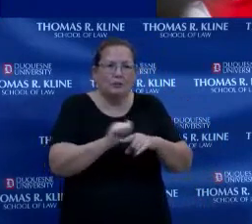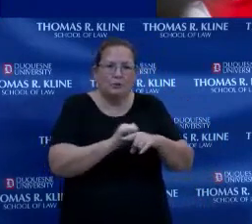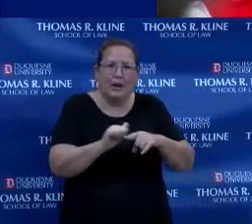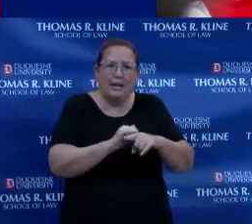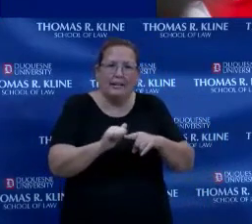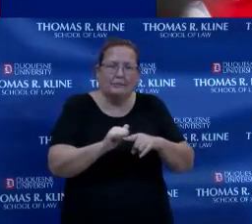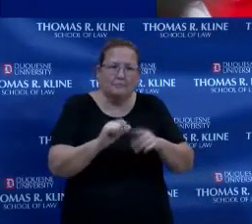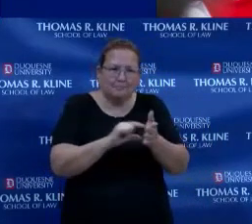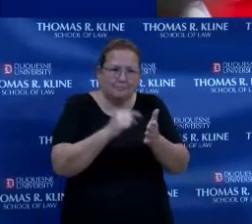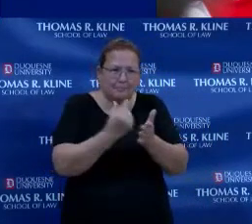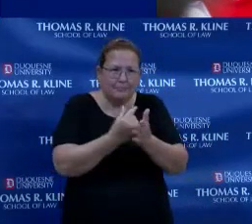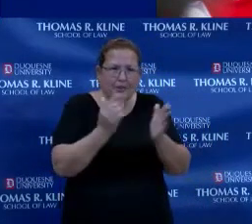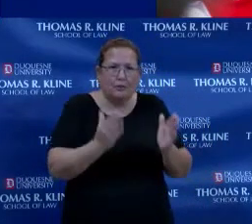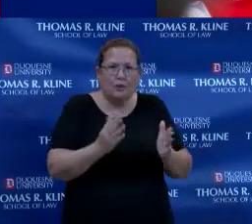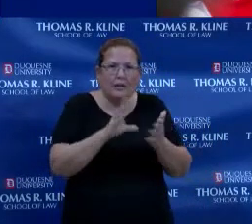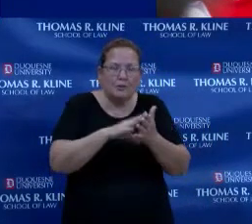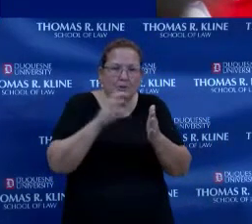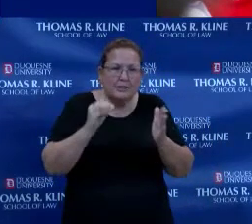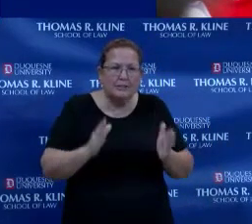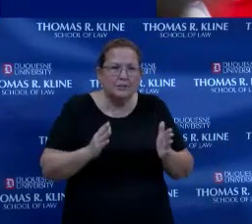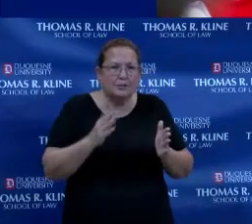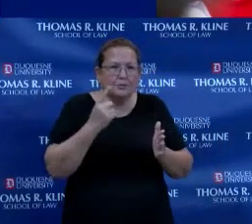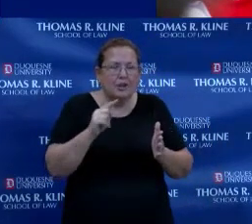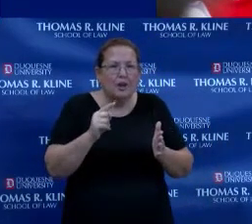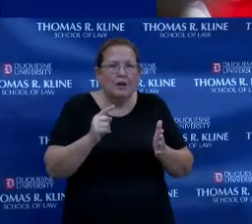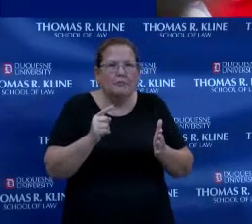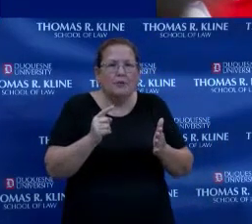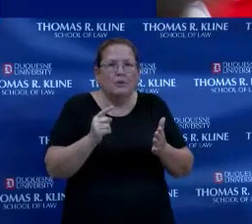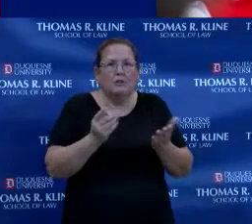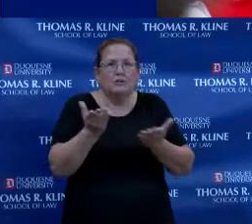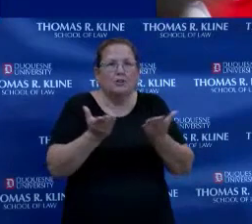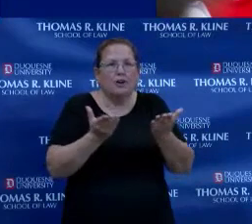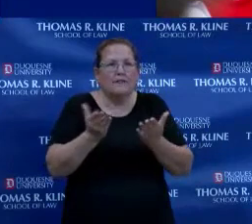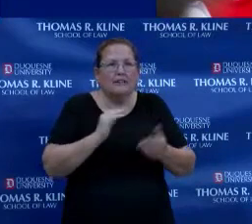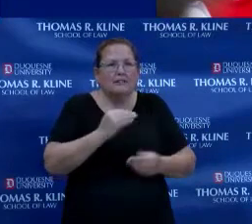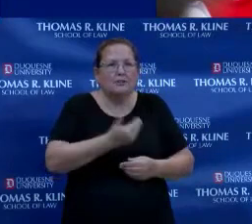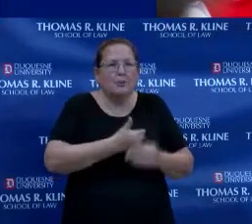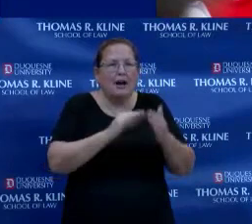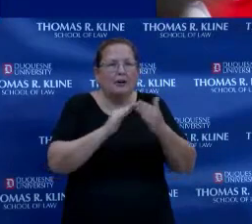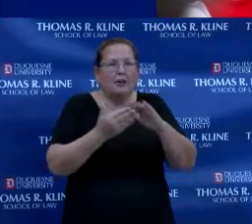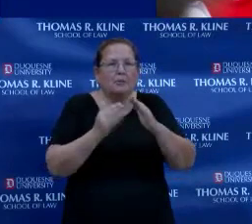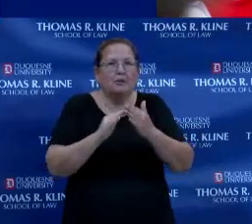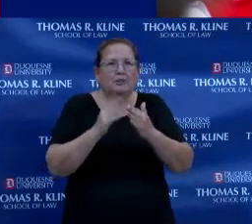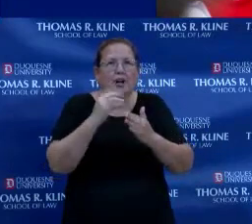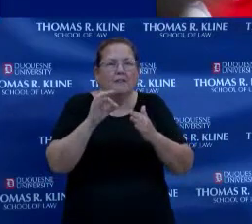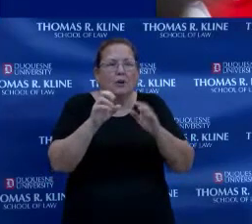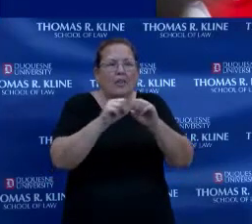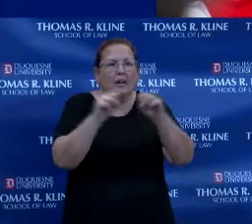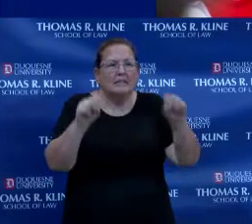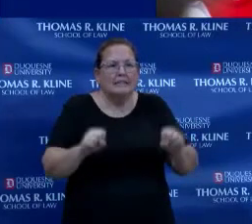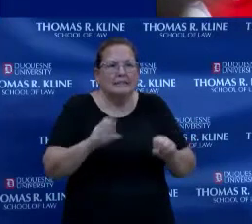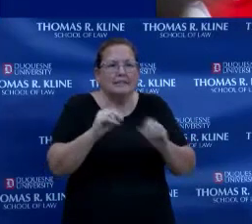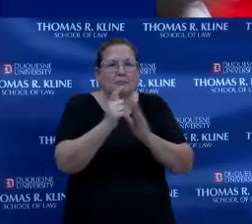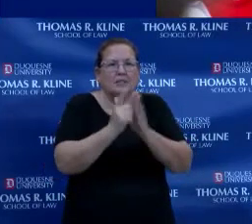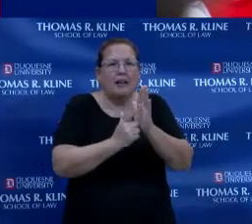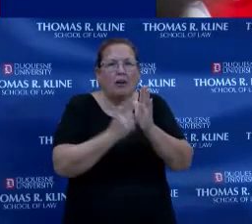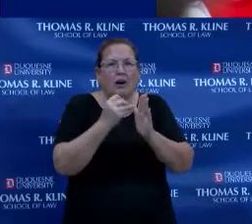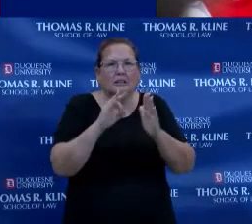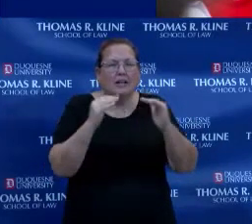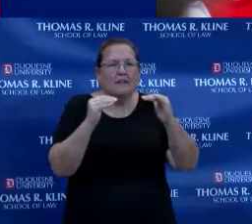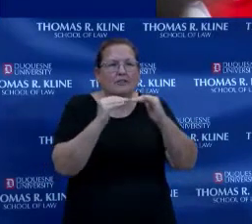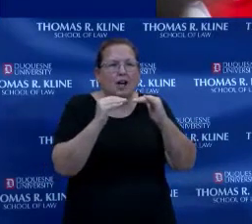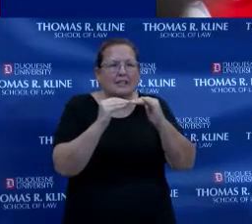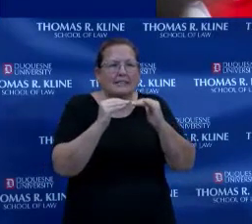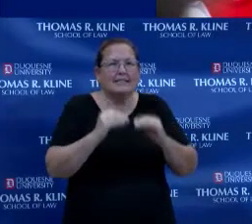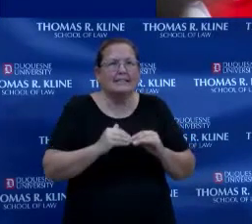while also providing invaluable service to our community and to the system of laws and justice so that they function